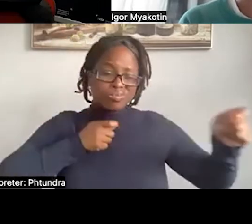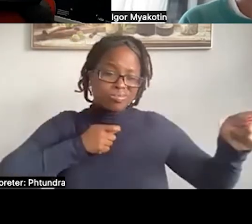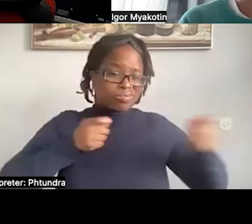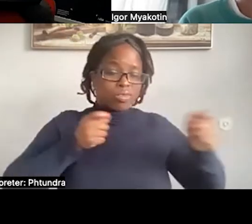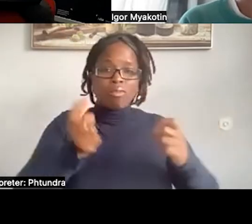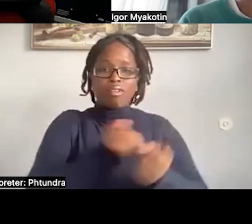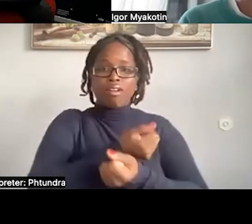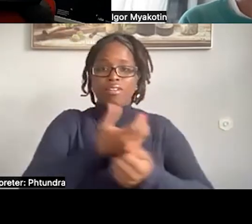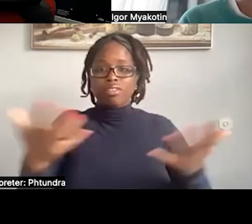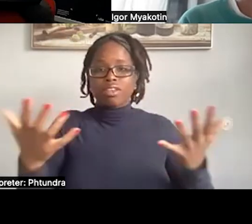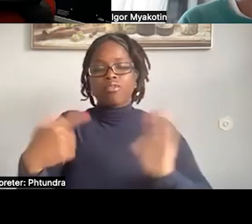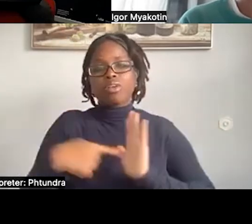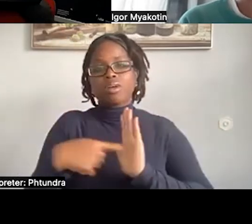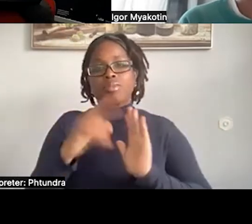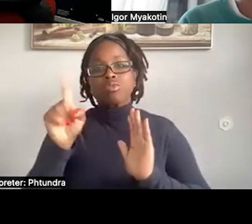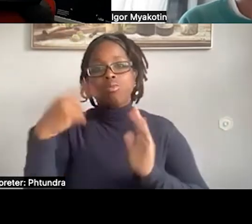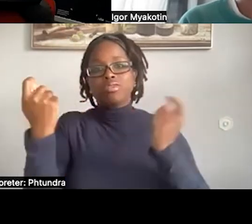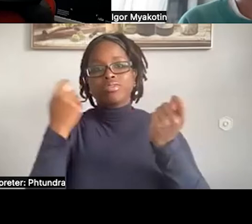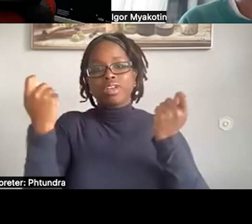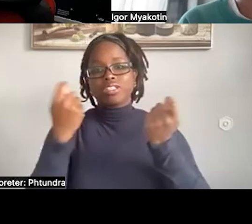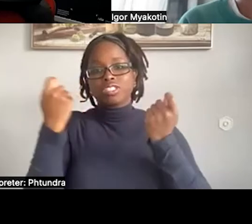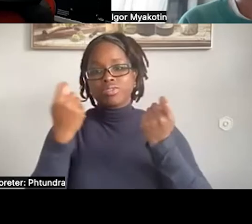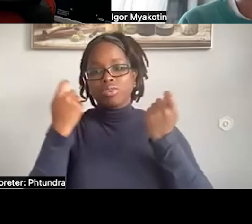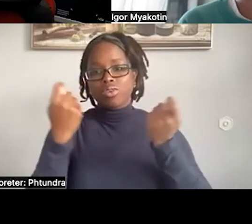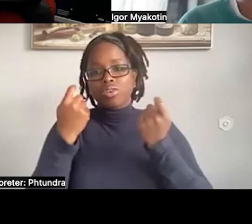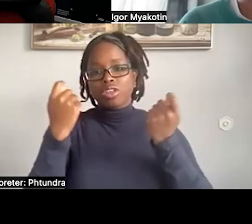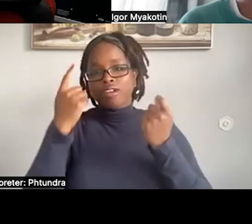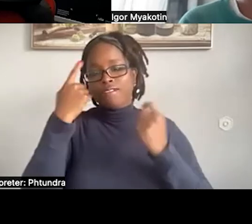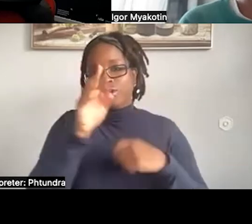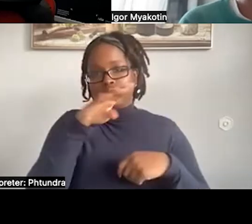only festival for independent Cuban filmmakers who